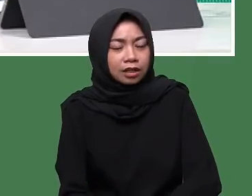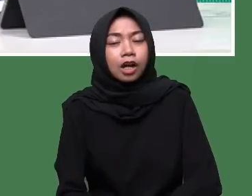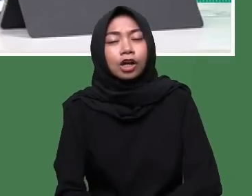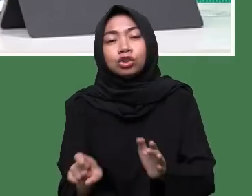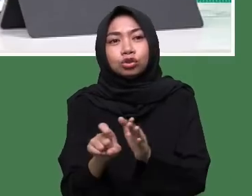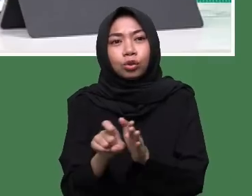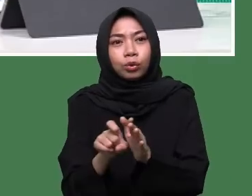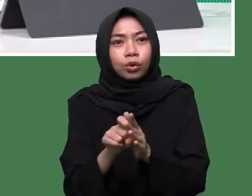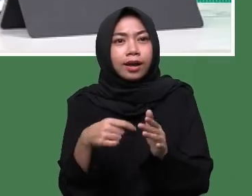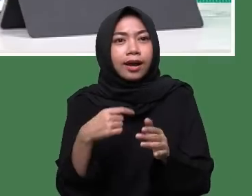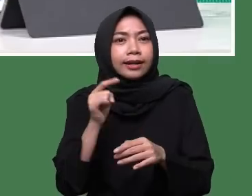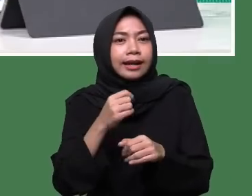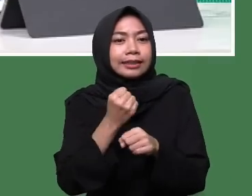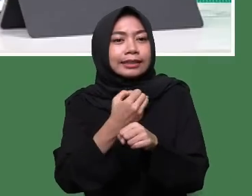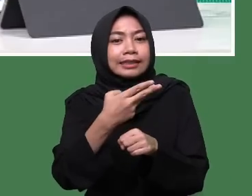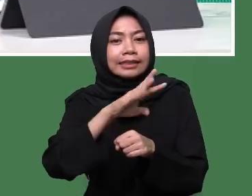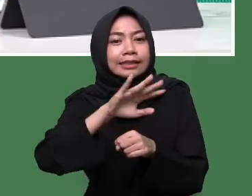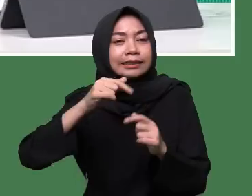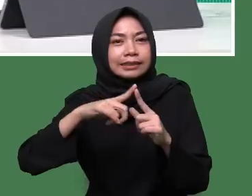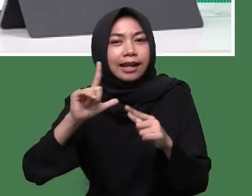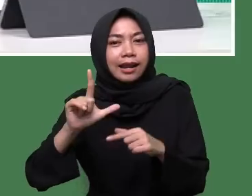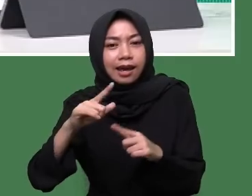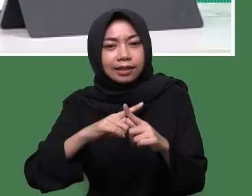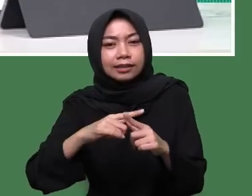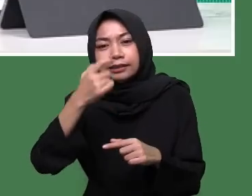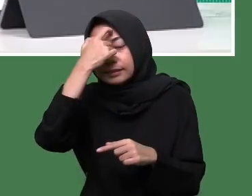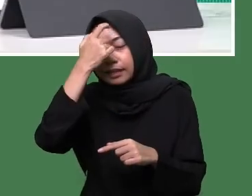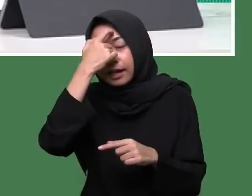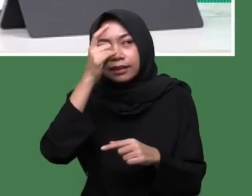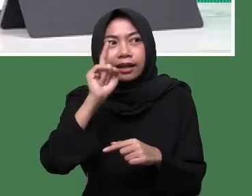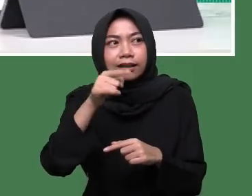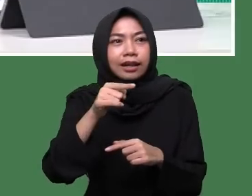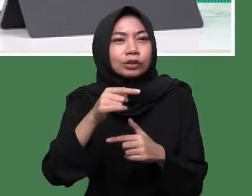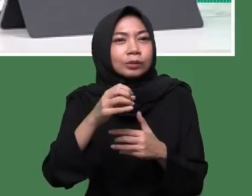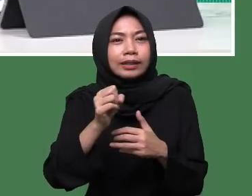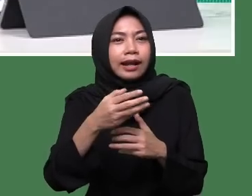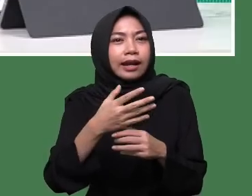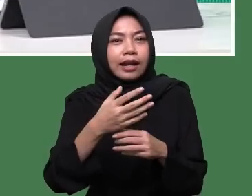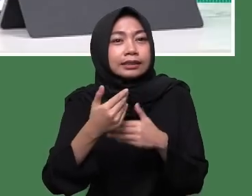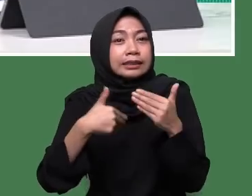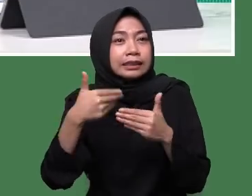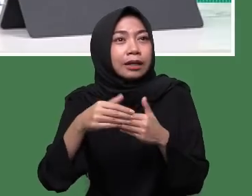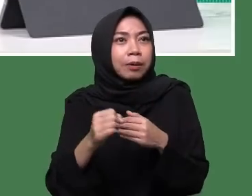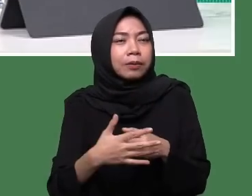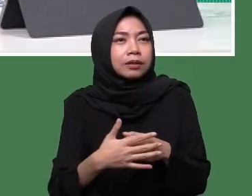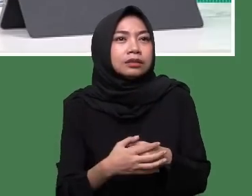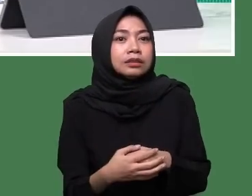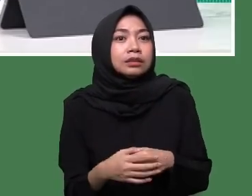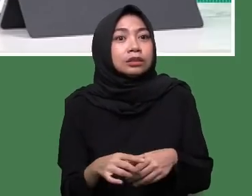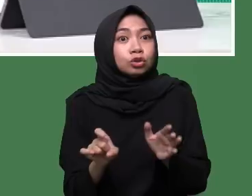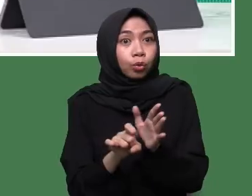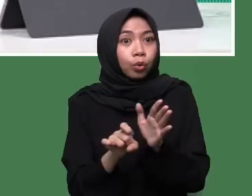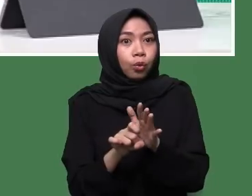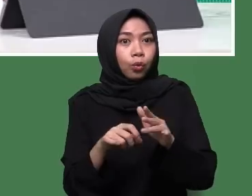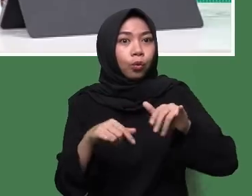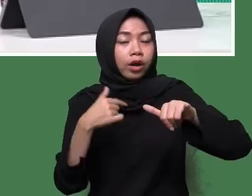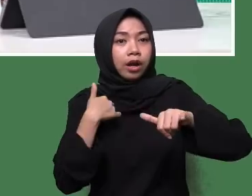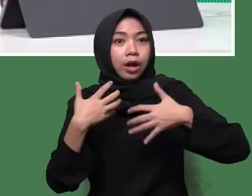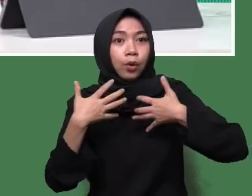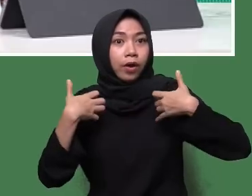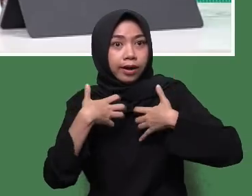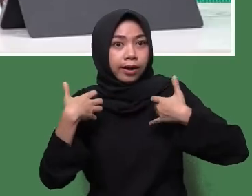they tested on a regular basis? And if so, how often does this happen? The animal, usually